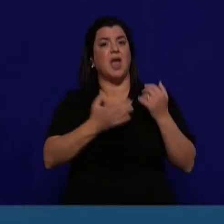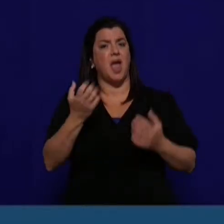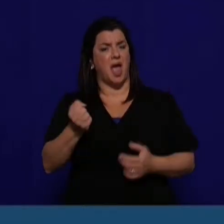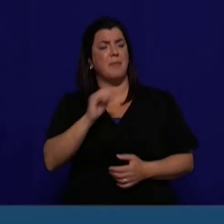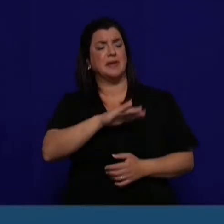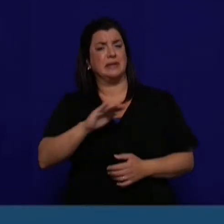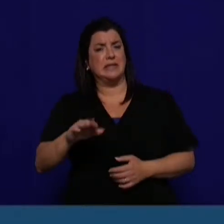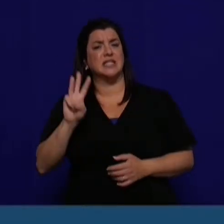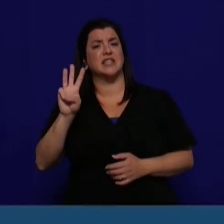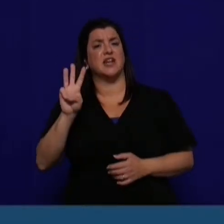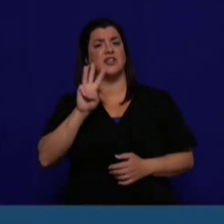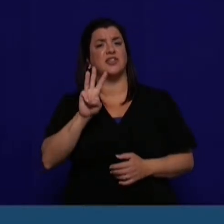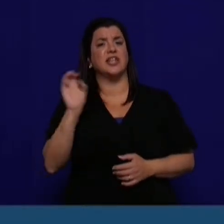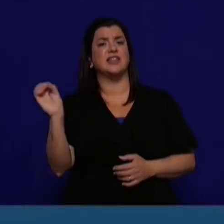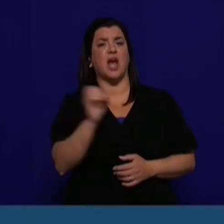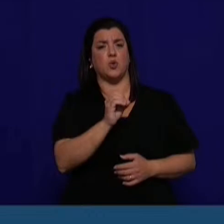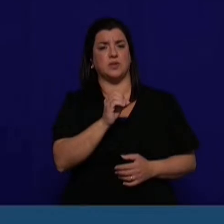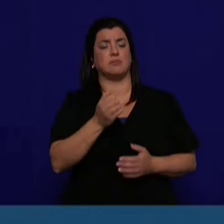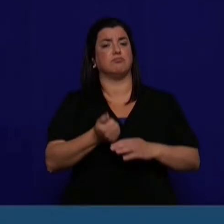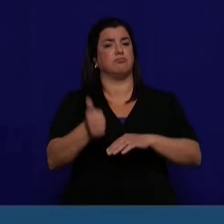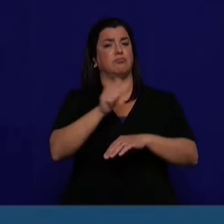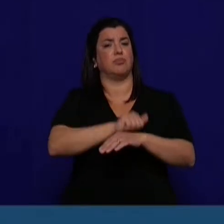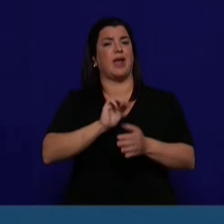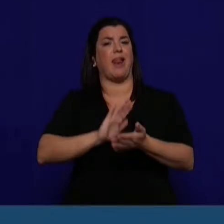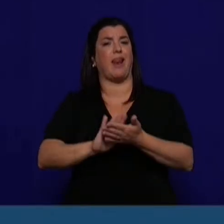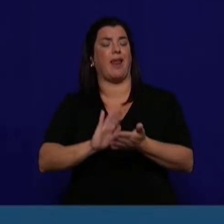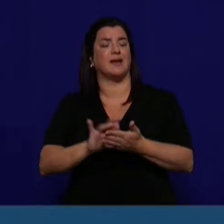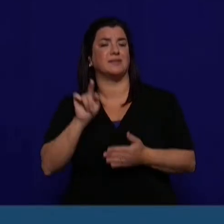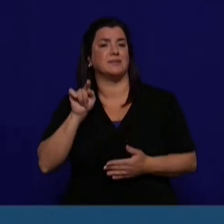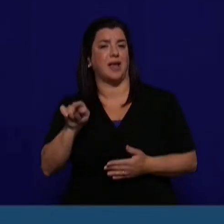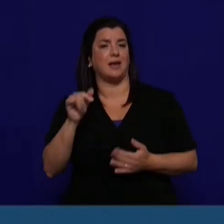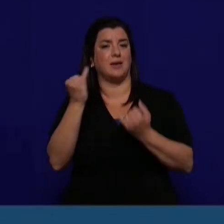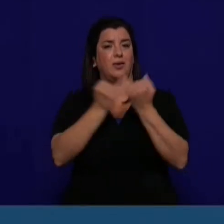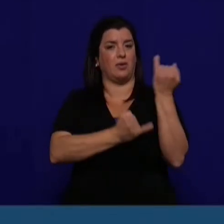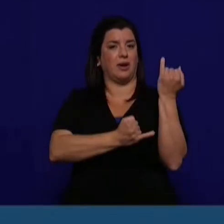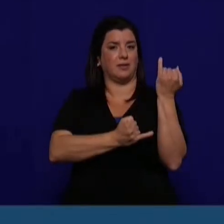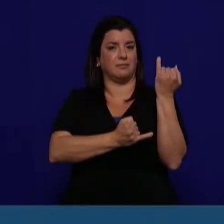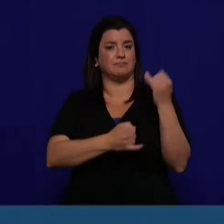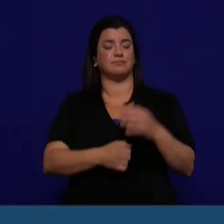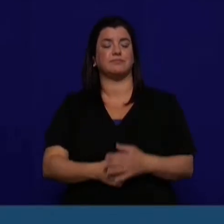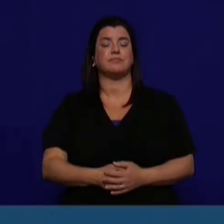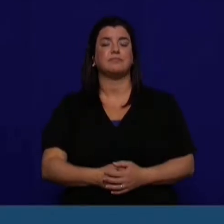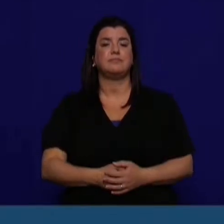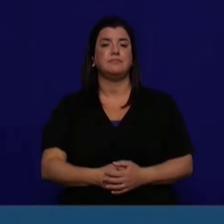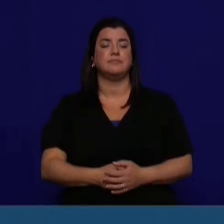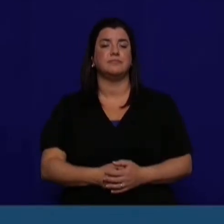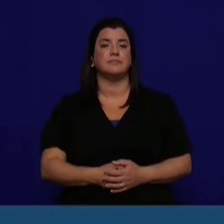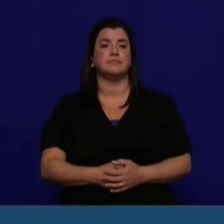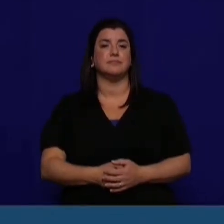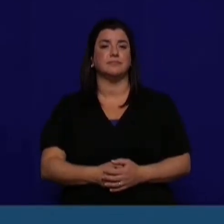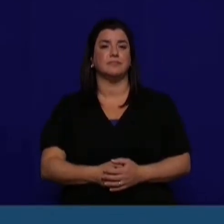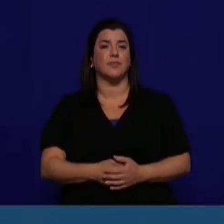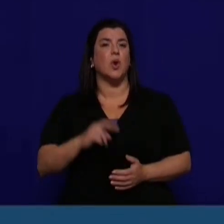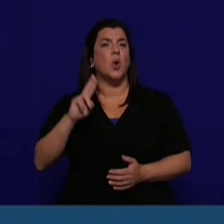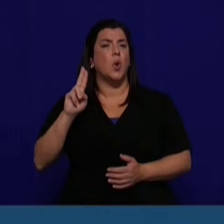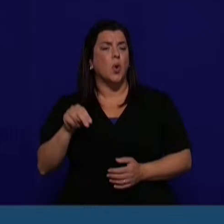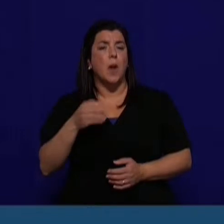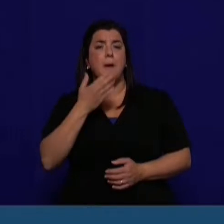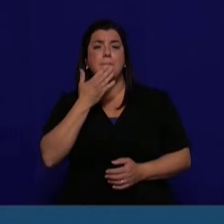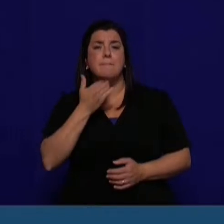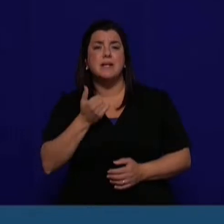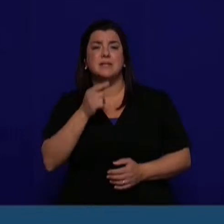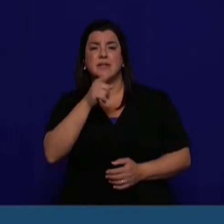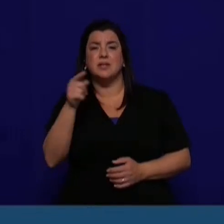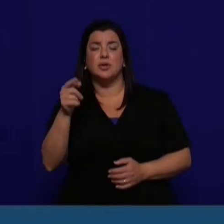33,000 li bbukkjaw b'dan il-mod. Il-Covid Alert Malta għadu importanti u nappellalkom biex dawk li downloadjawa